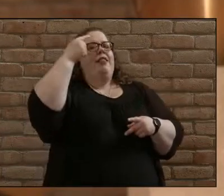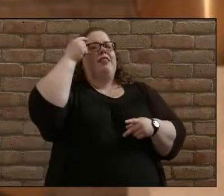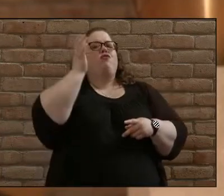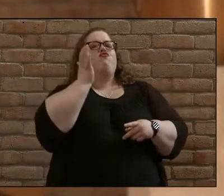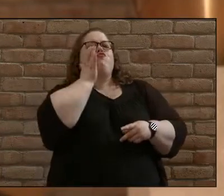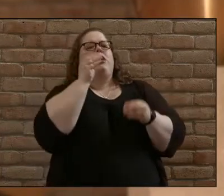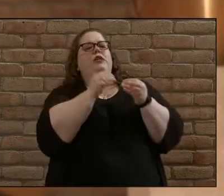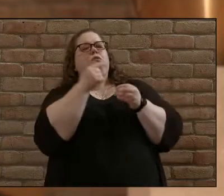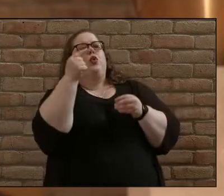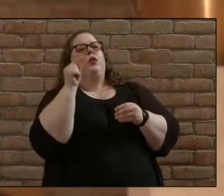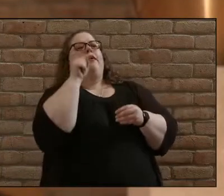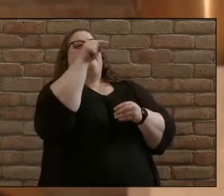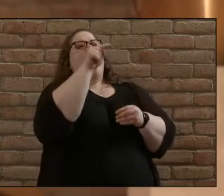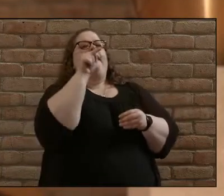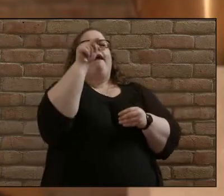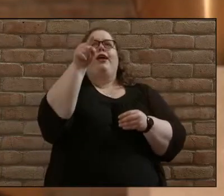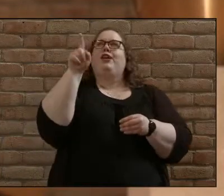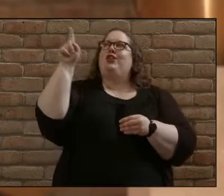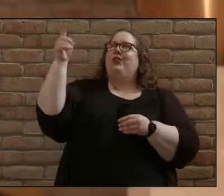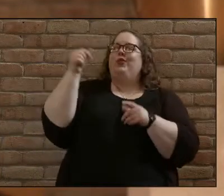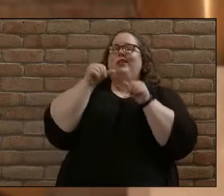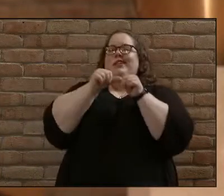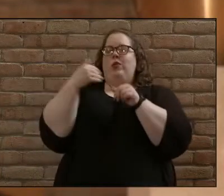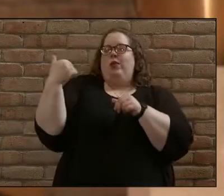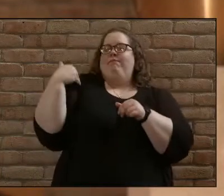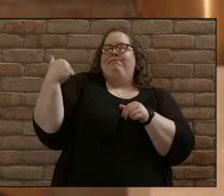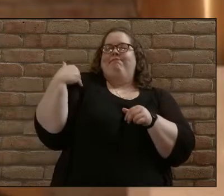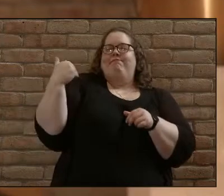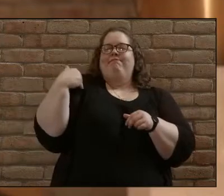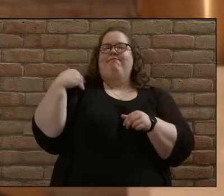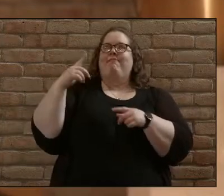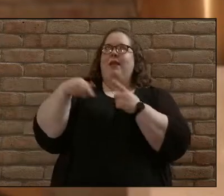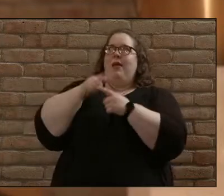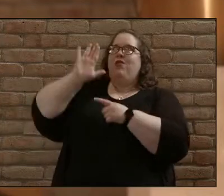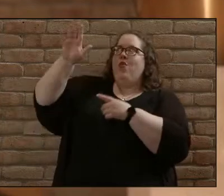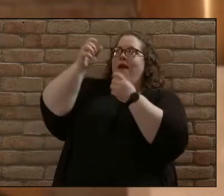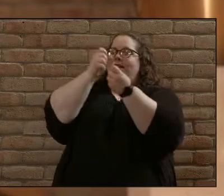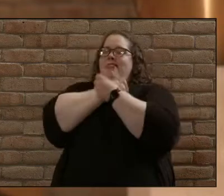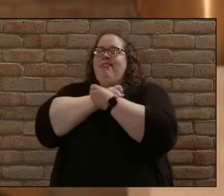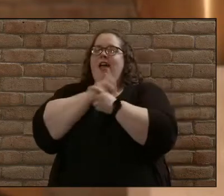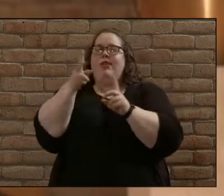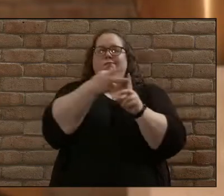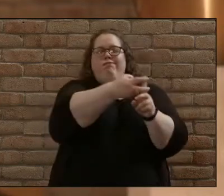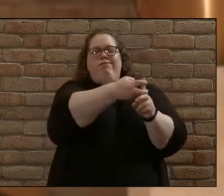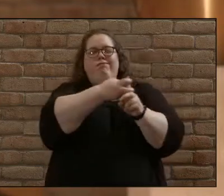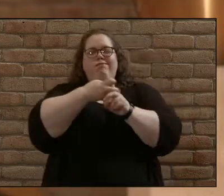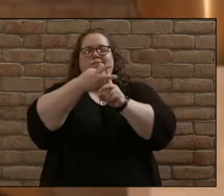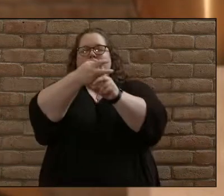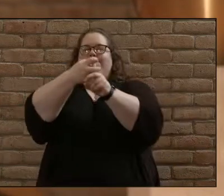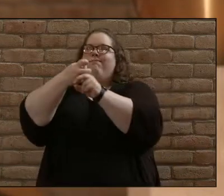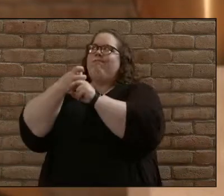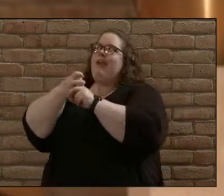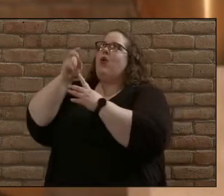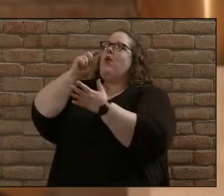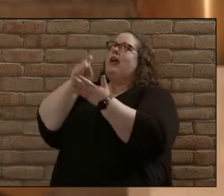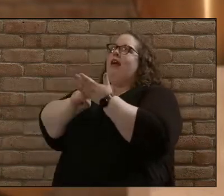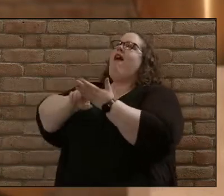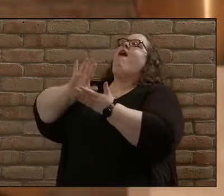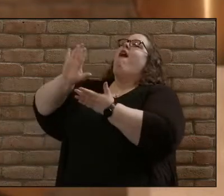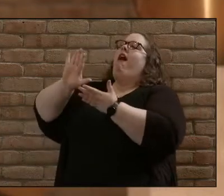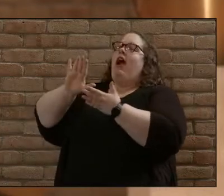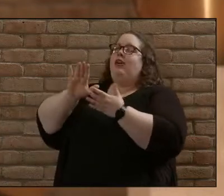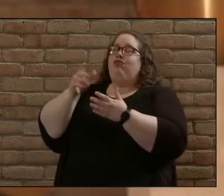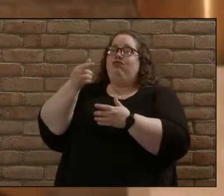to remind us of your love. You bring us back to recognize that there is no greener grass than what